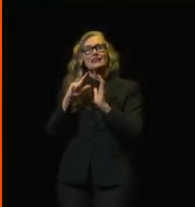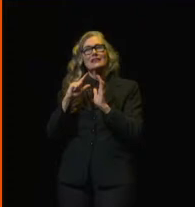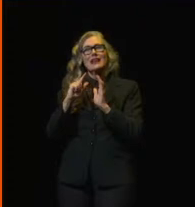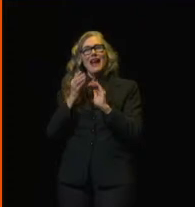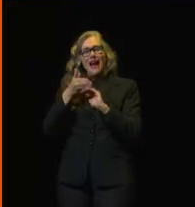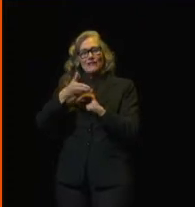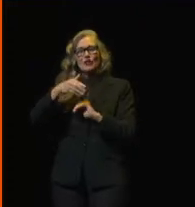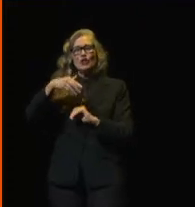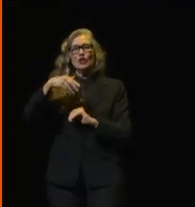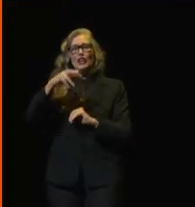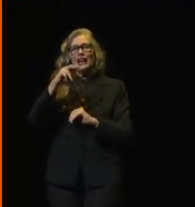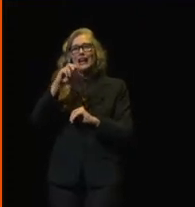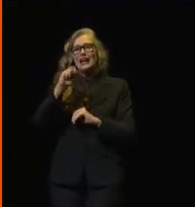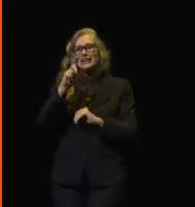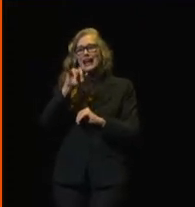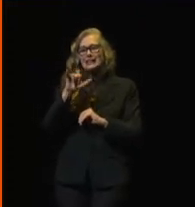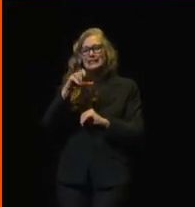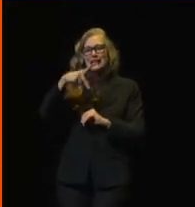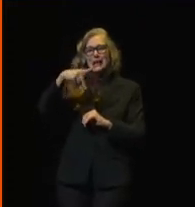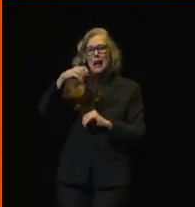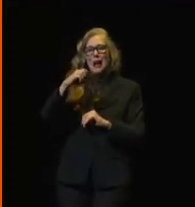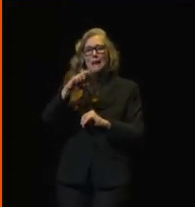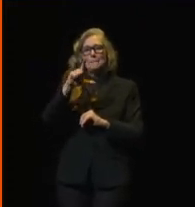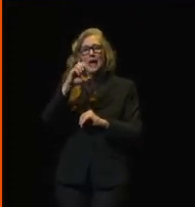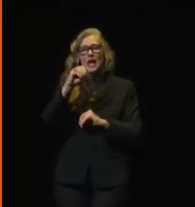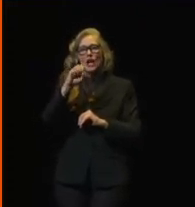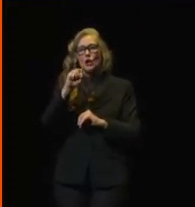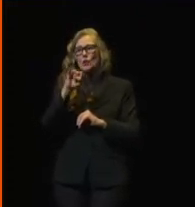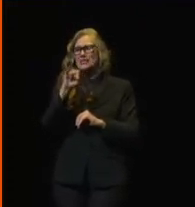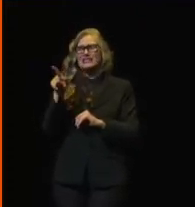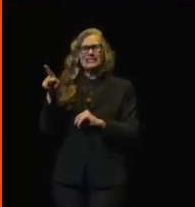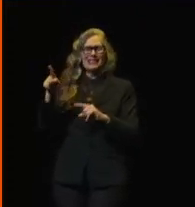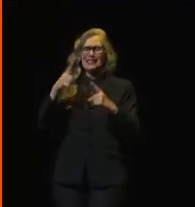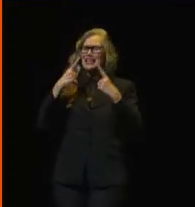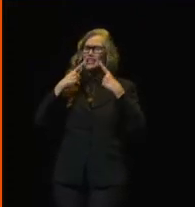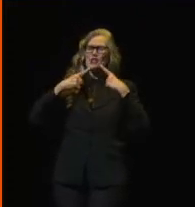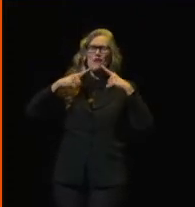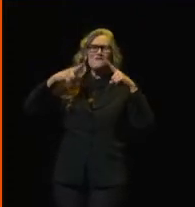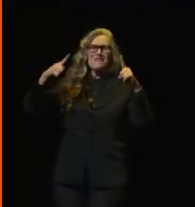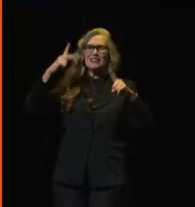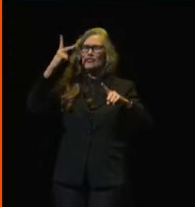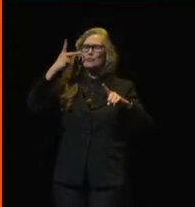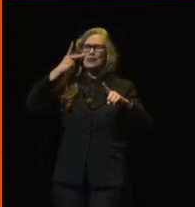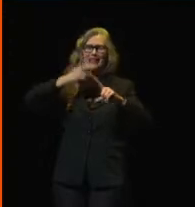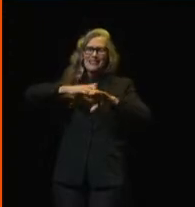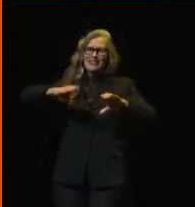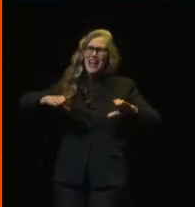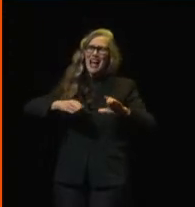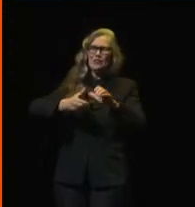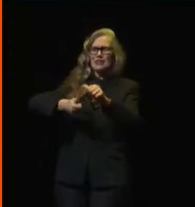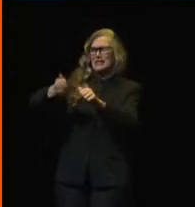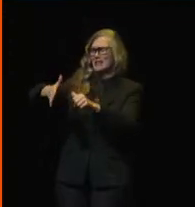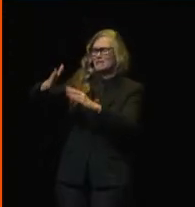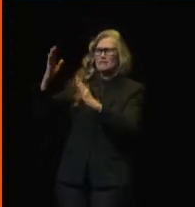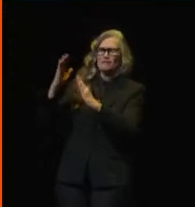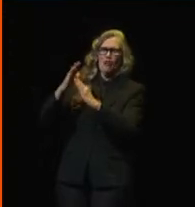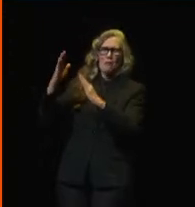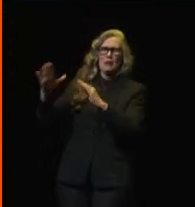he was the most effective political activist in the country. By then,